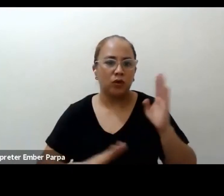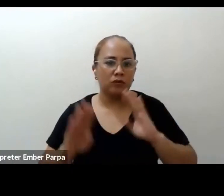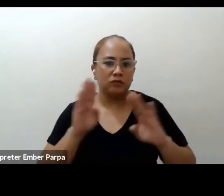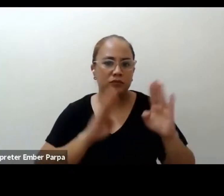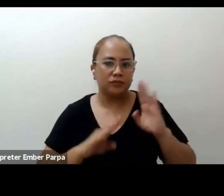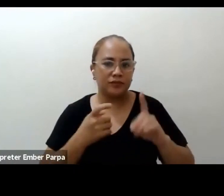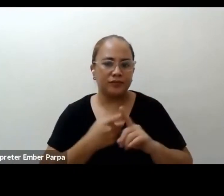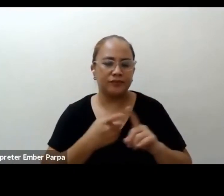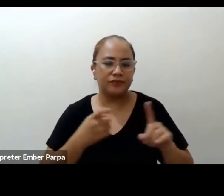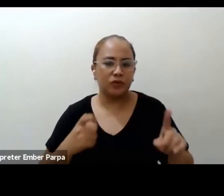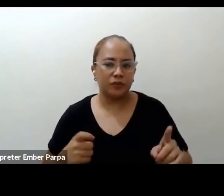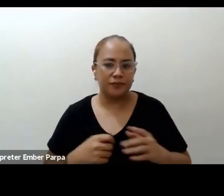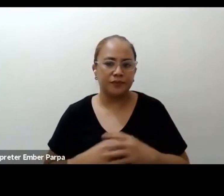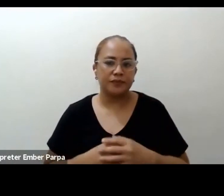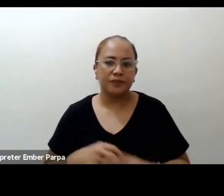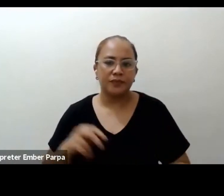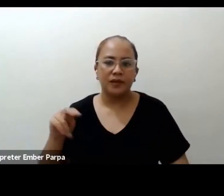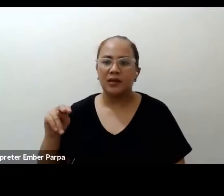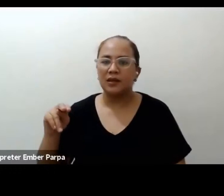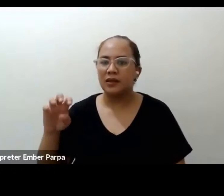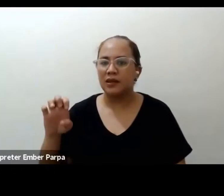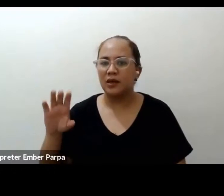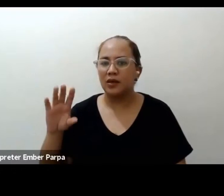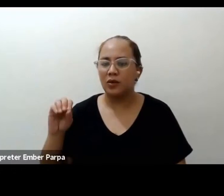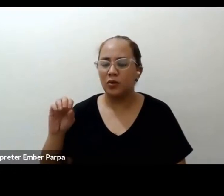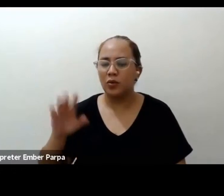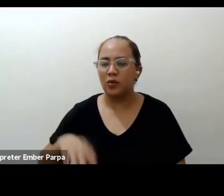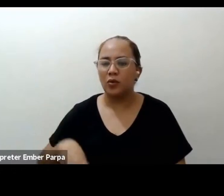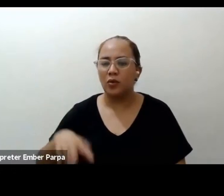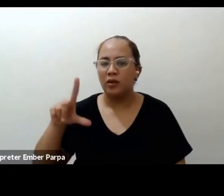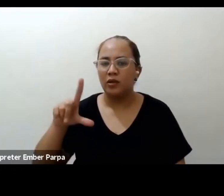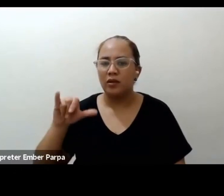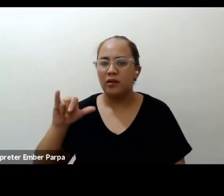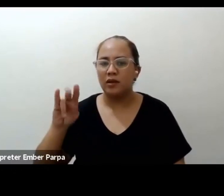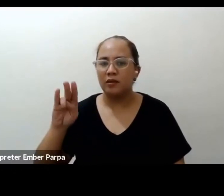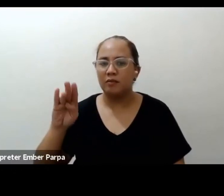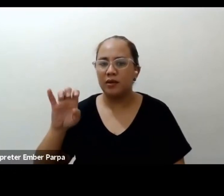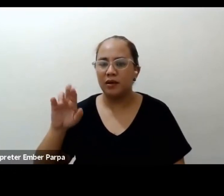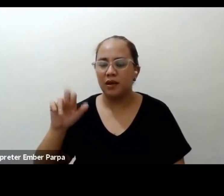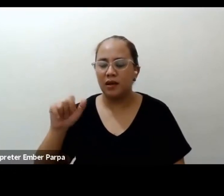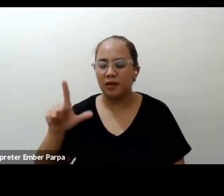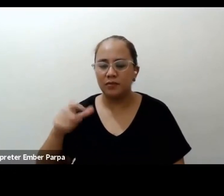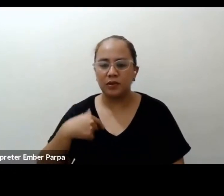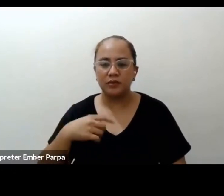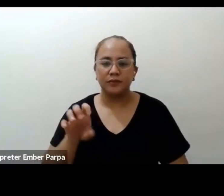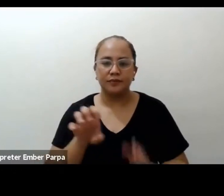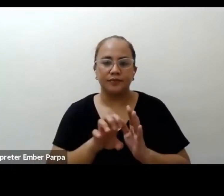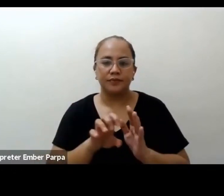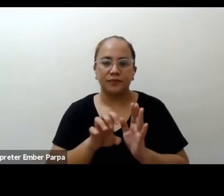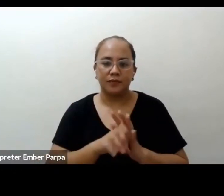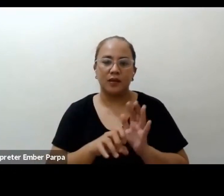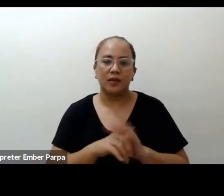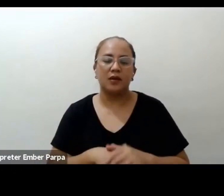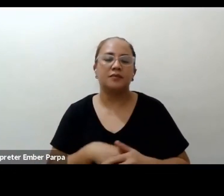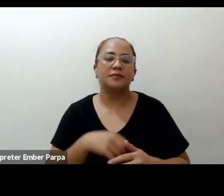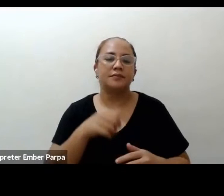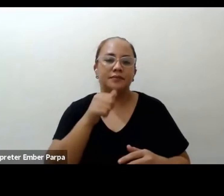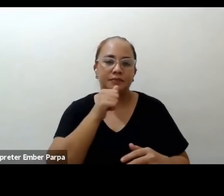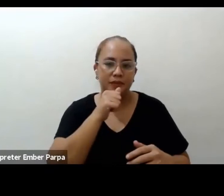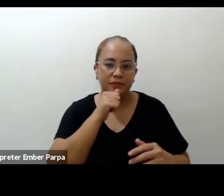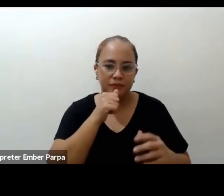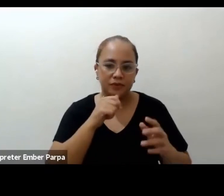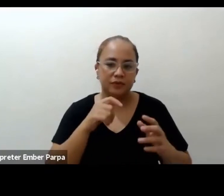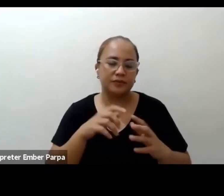from neoliberal policies, no? Such as privatization, commercialization of public health services, no?